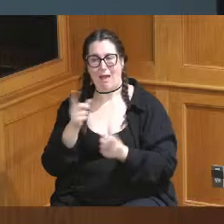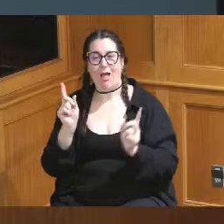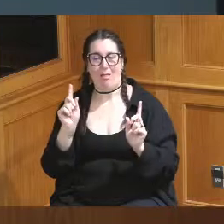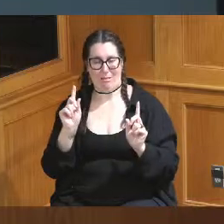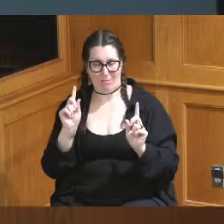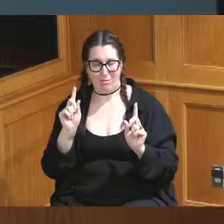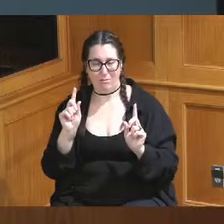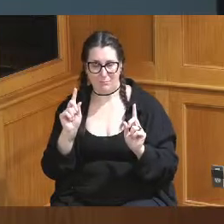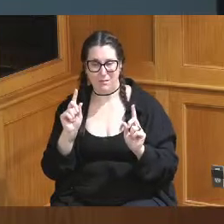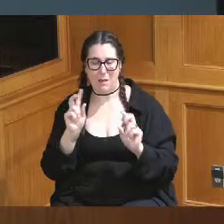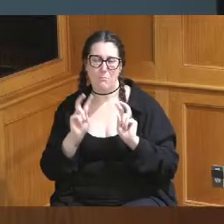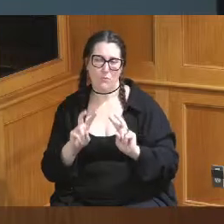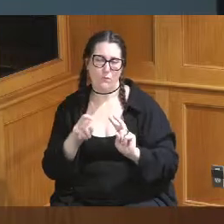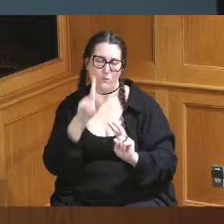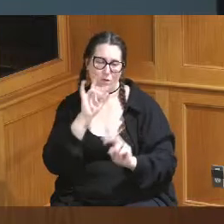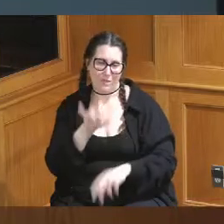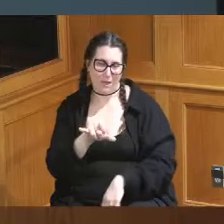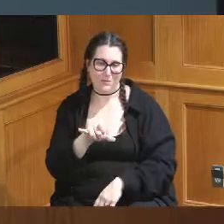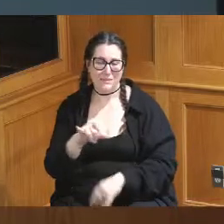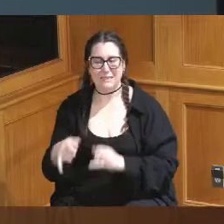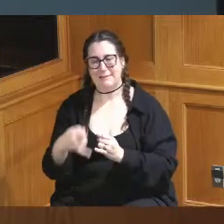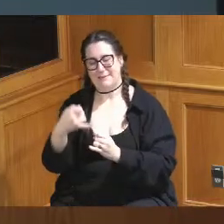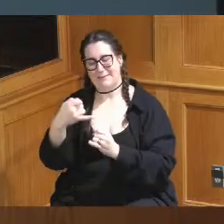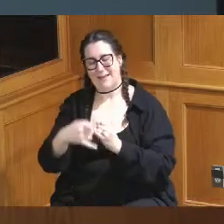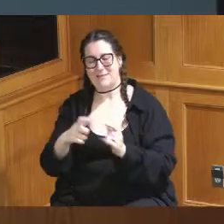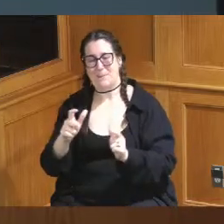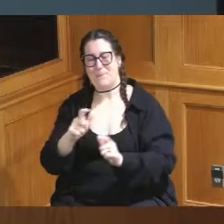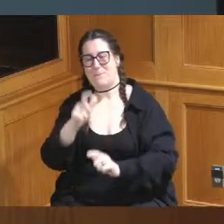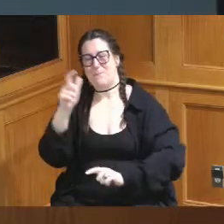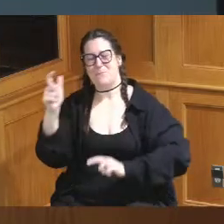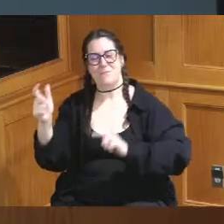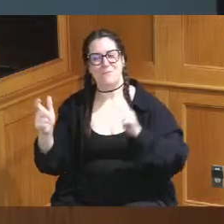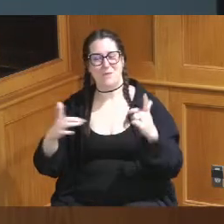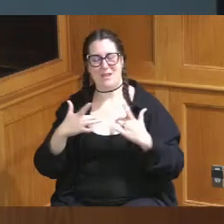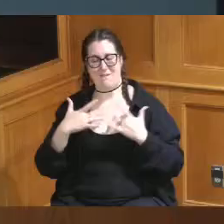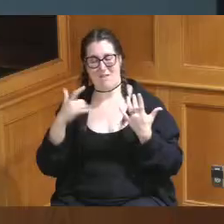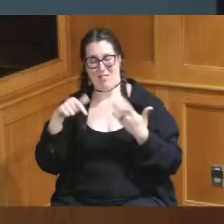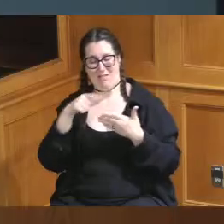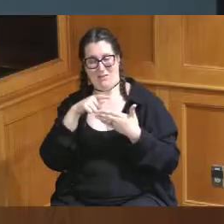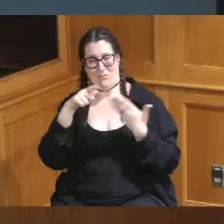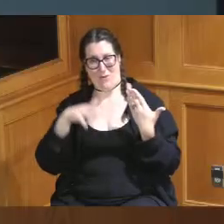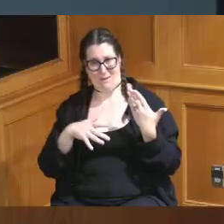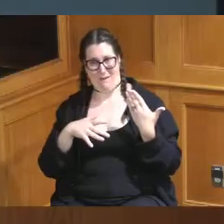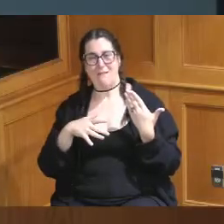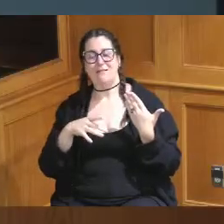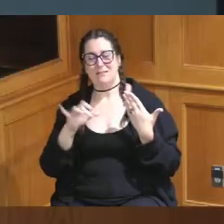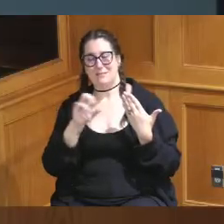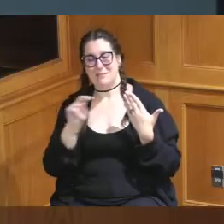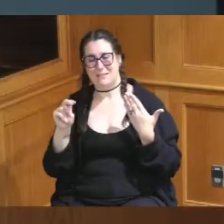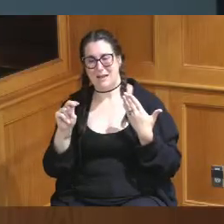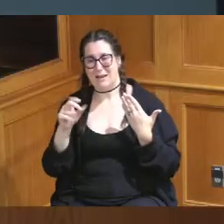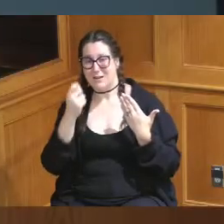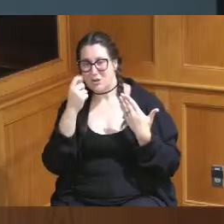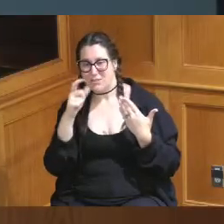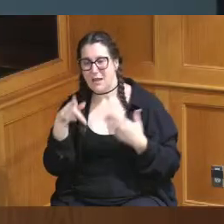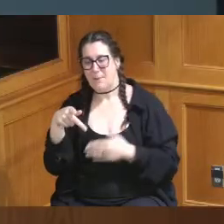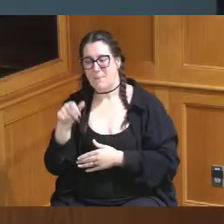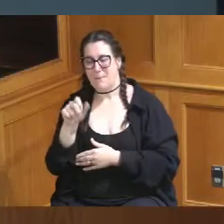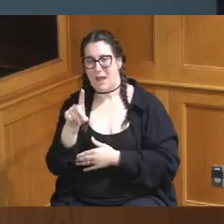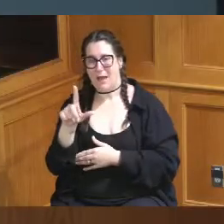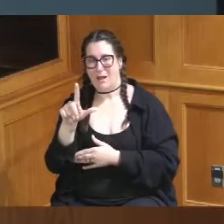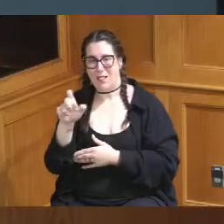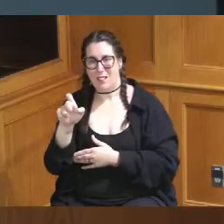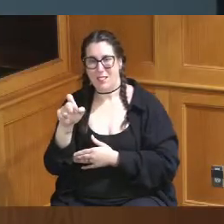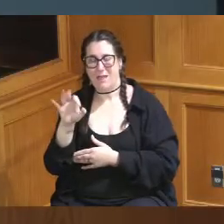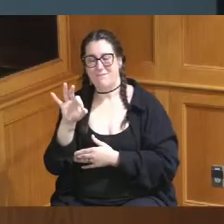that. And then lastly, there is a big event coming up this weekend in Cincinnati, and it's Paddle Fest. Paddle